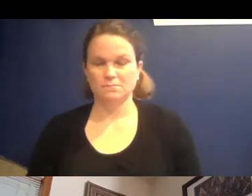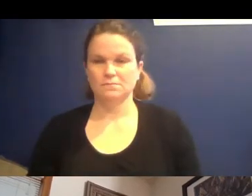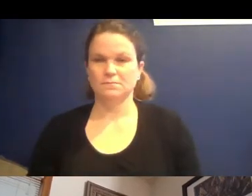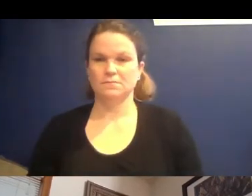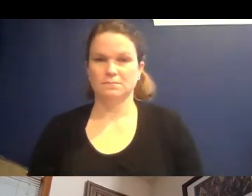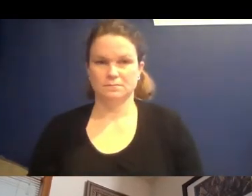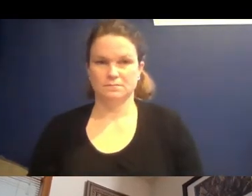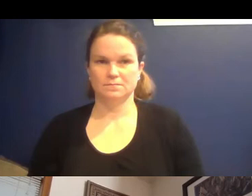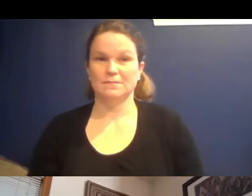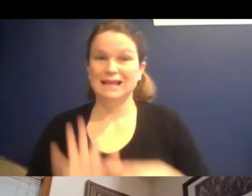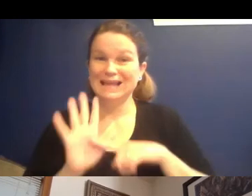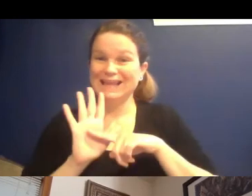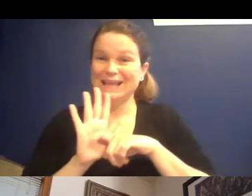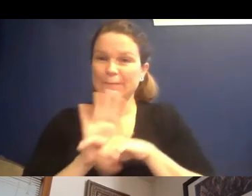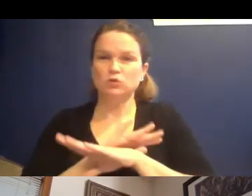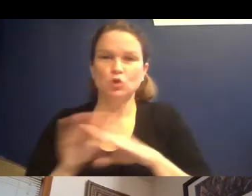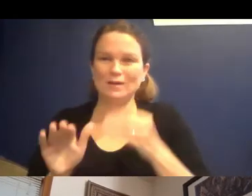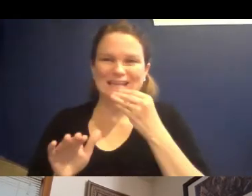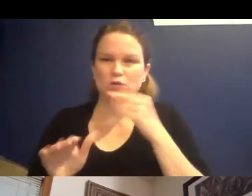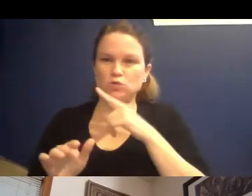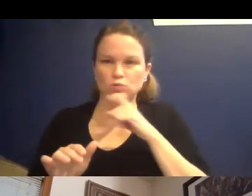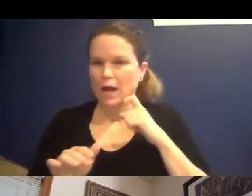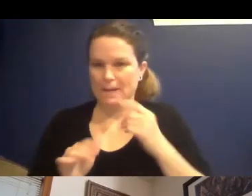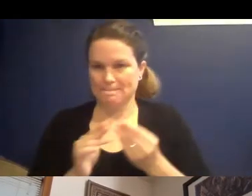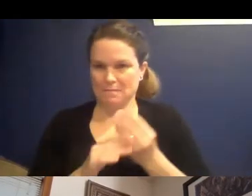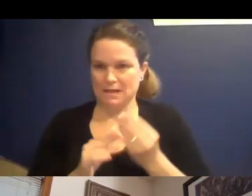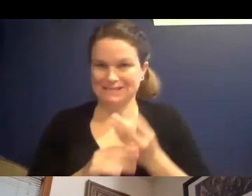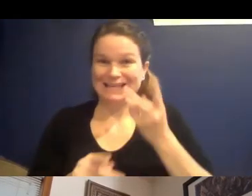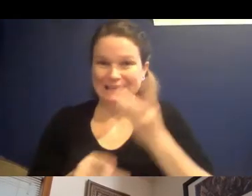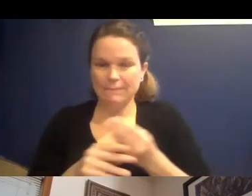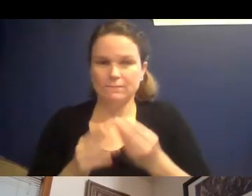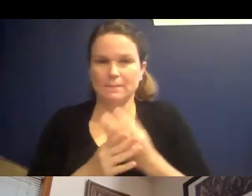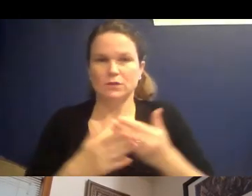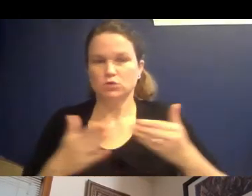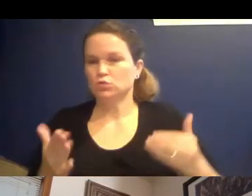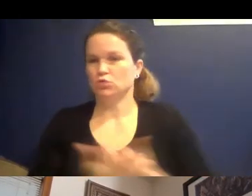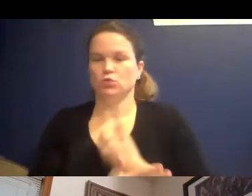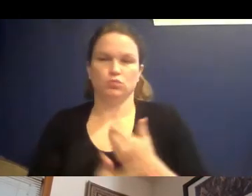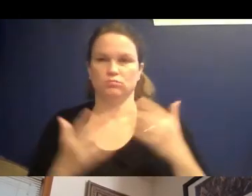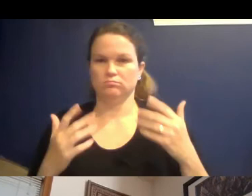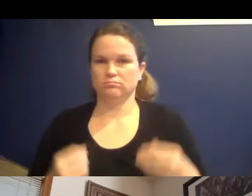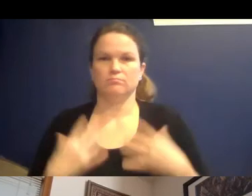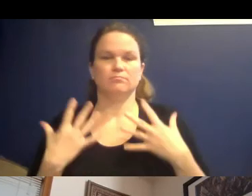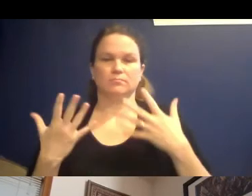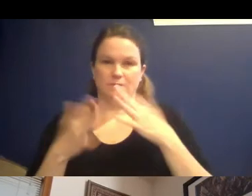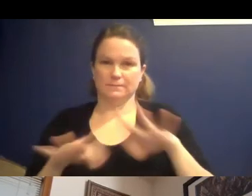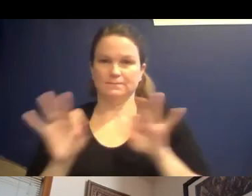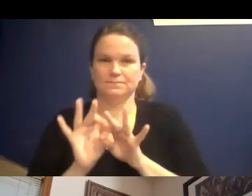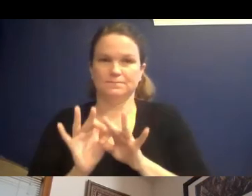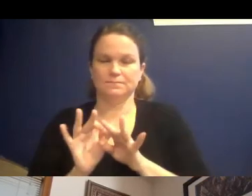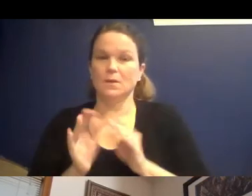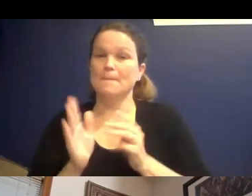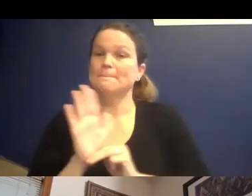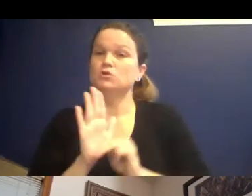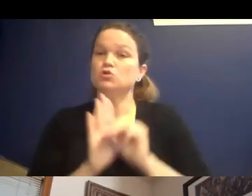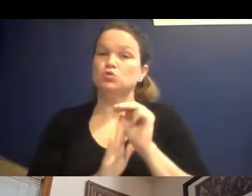So caterpillars don't eat dried out plants. So keeping plants fresh and new is important. Trimming out mature dry